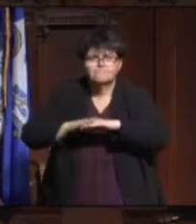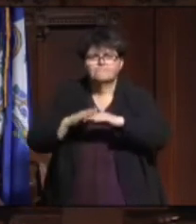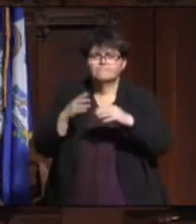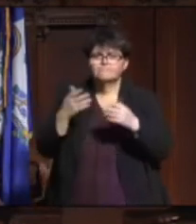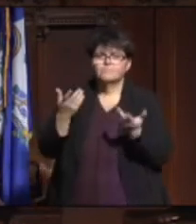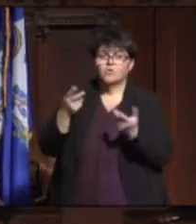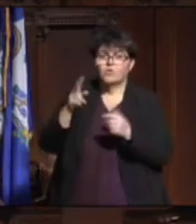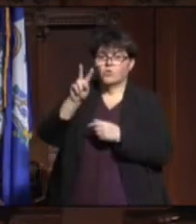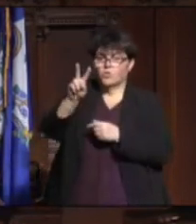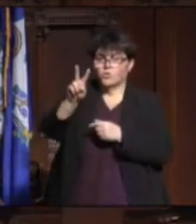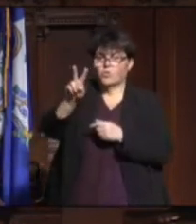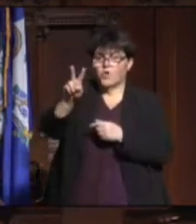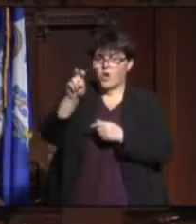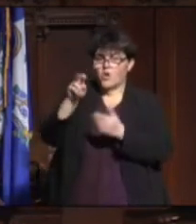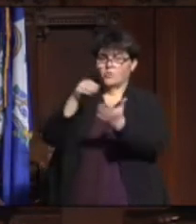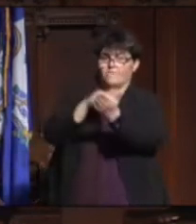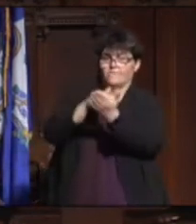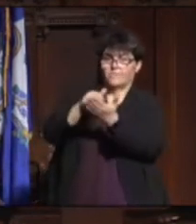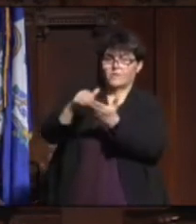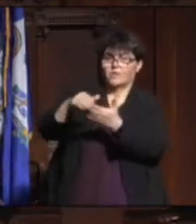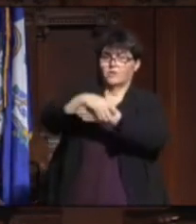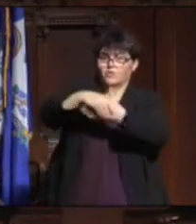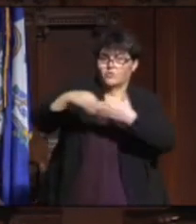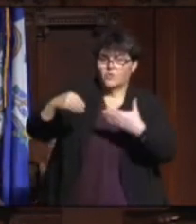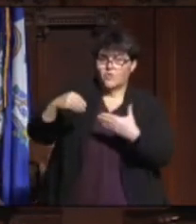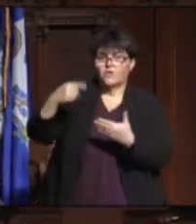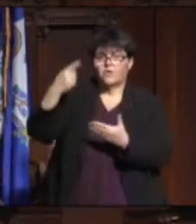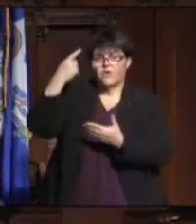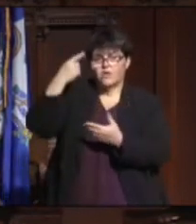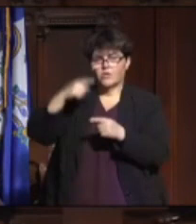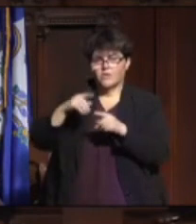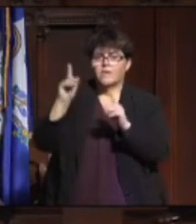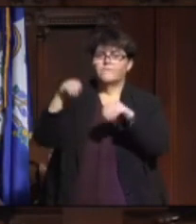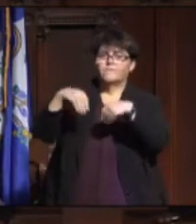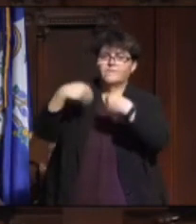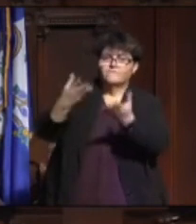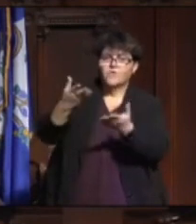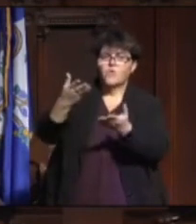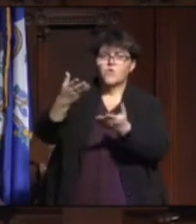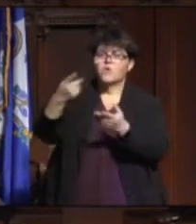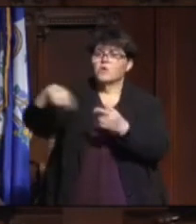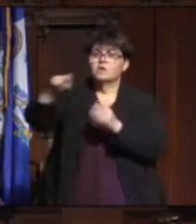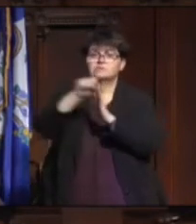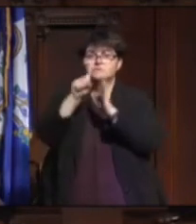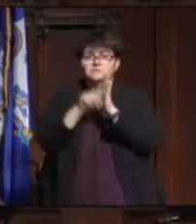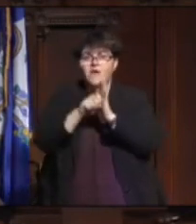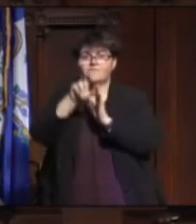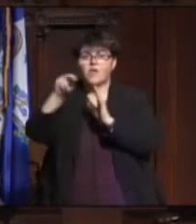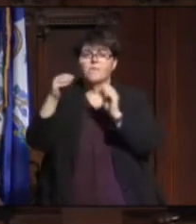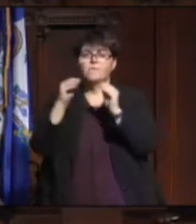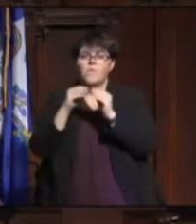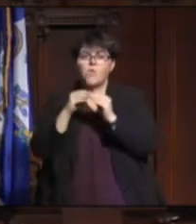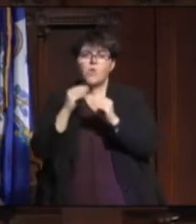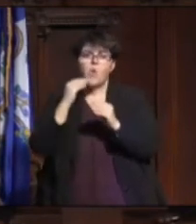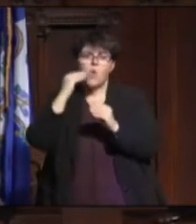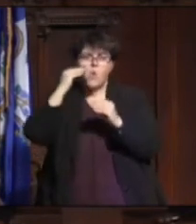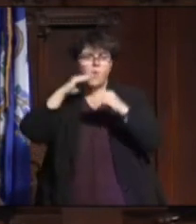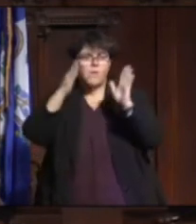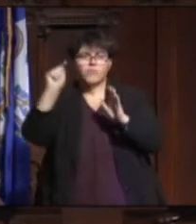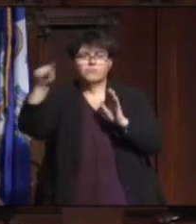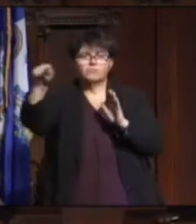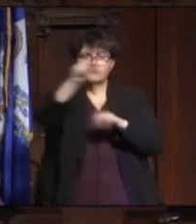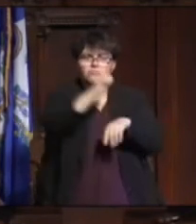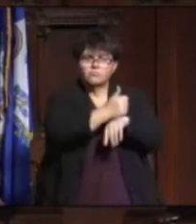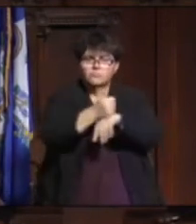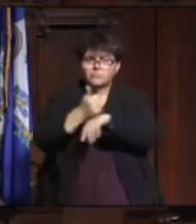million for workforce housing, which will allow the state to provide more housing options for you and more financing options for our developers